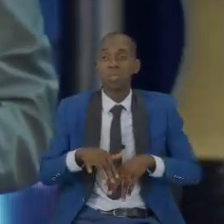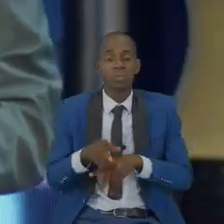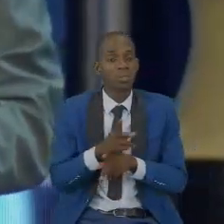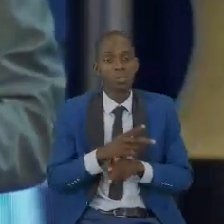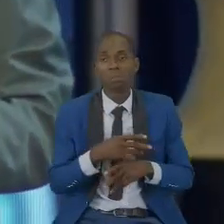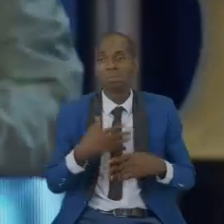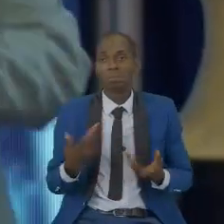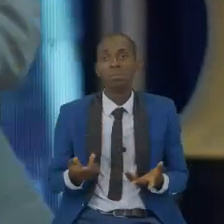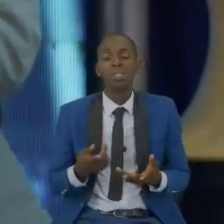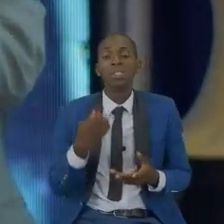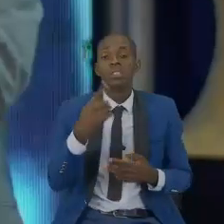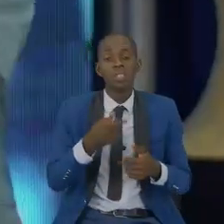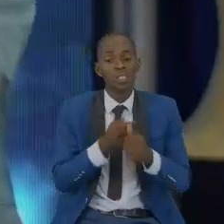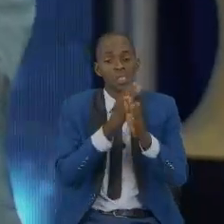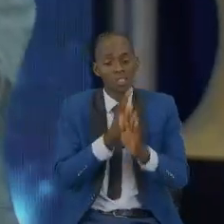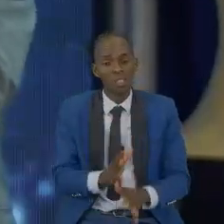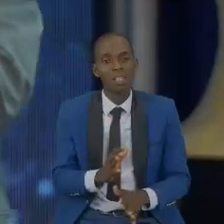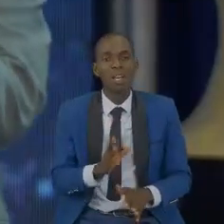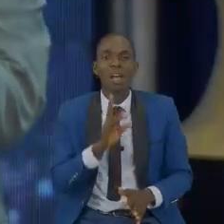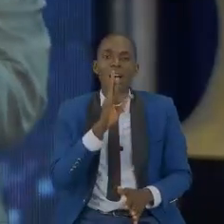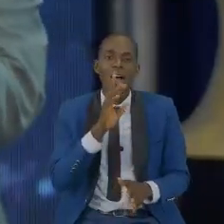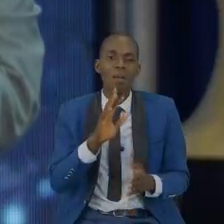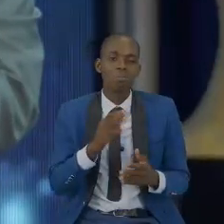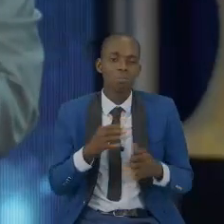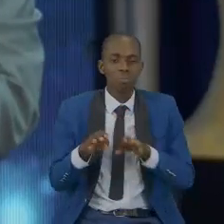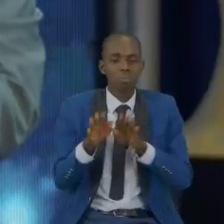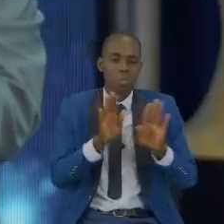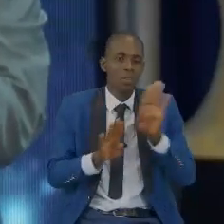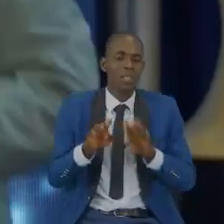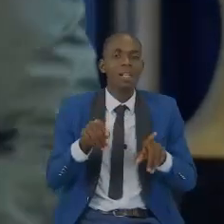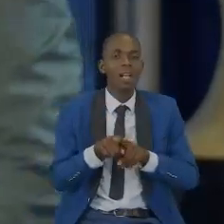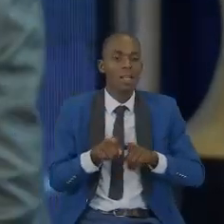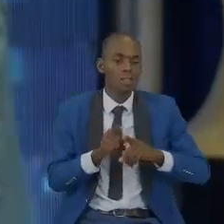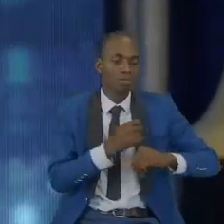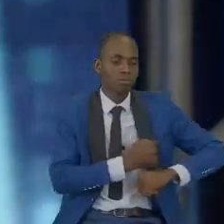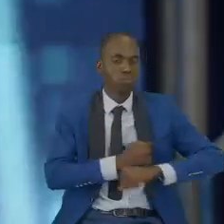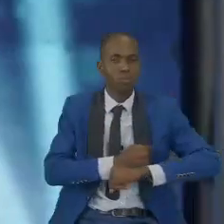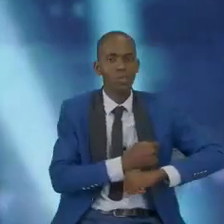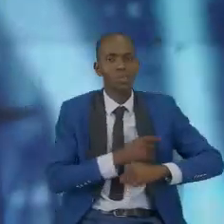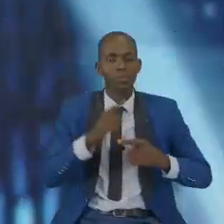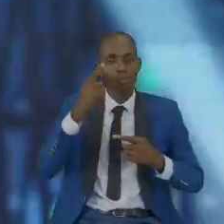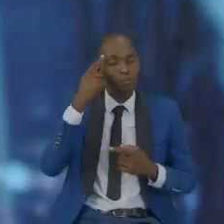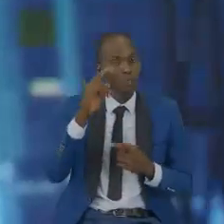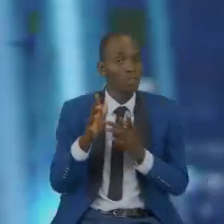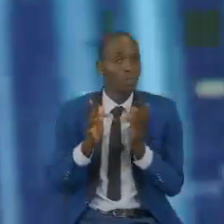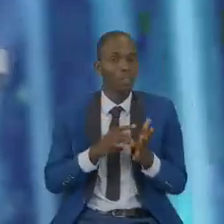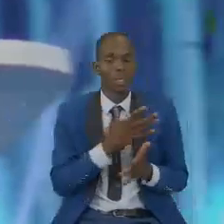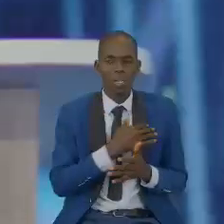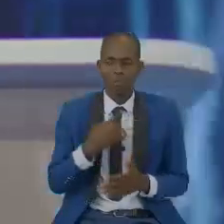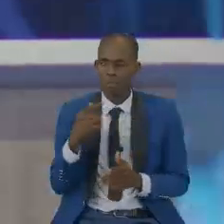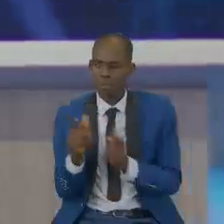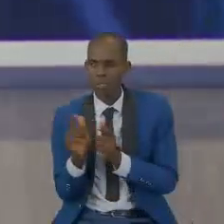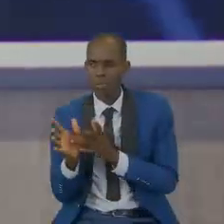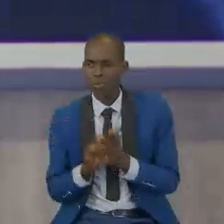acted like a protective bodyguard. And they came to tell Jesus,